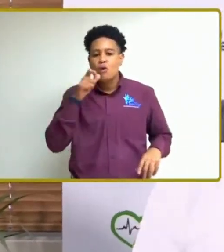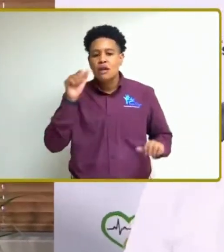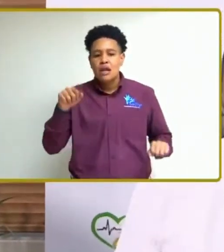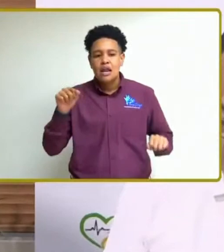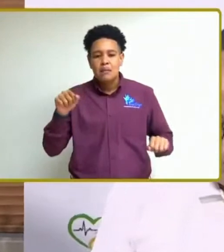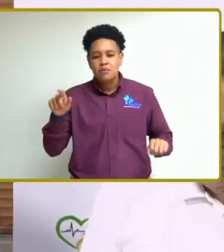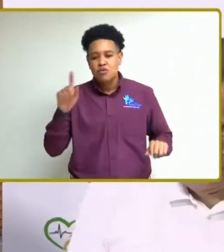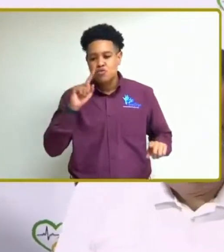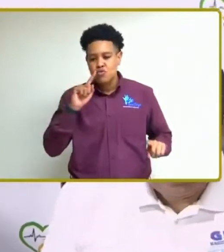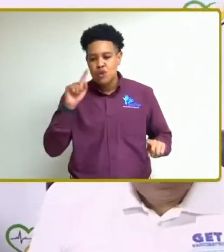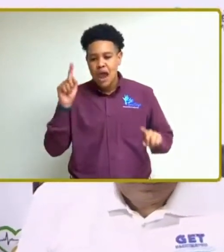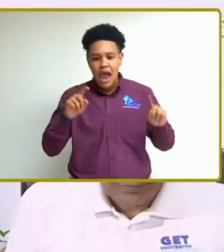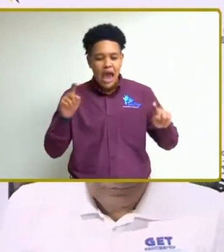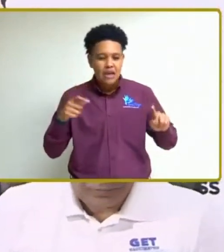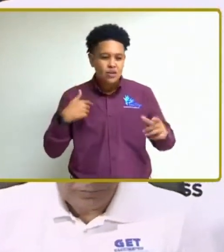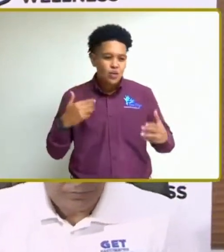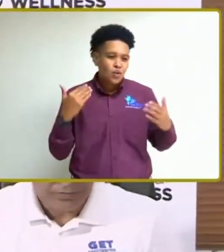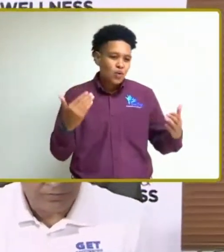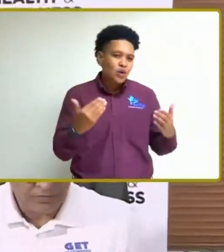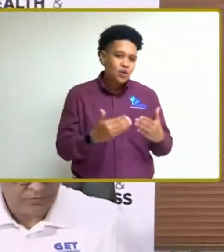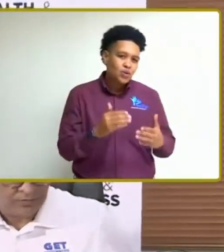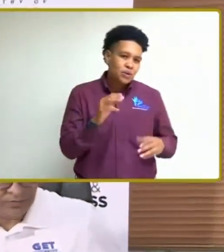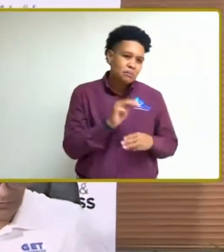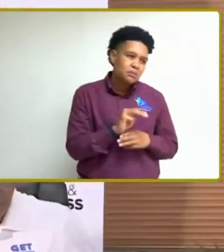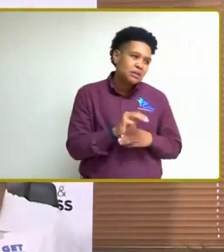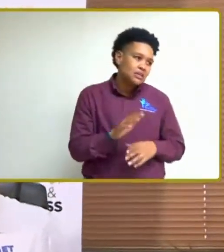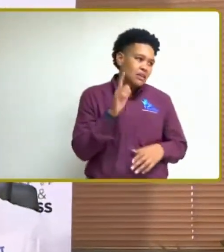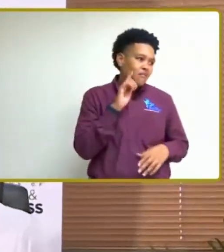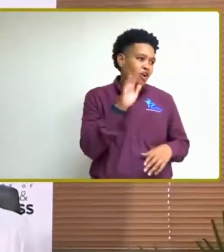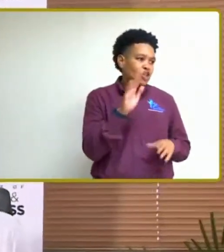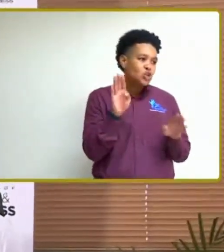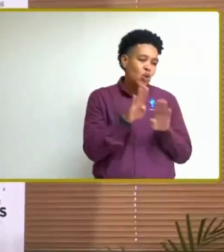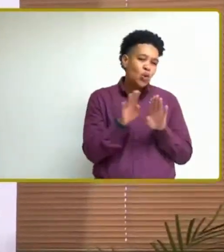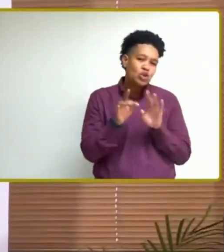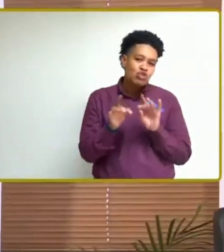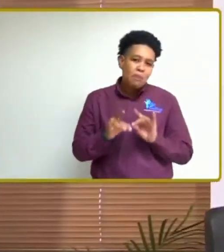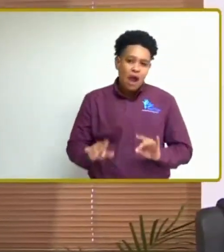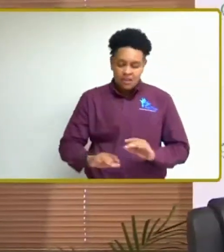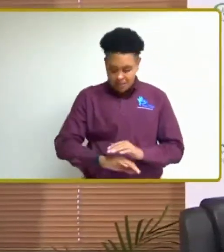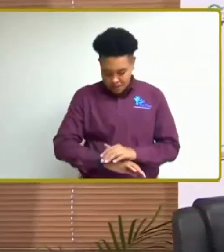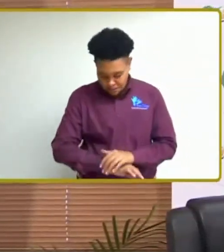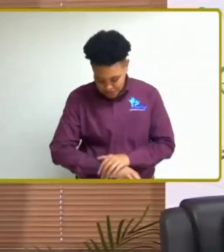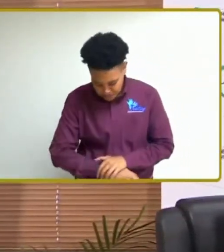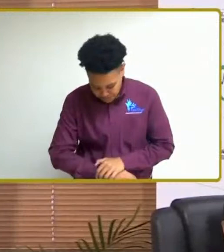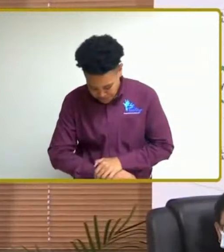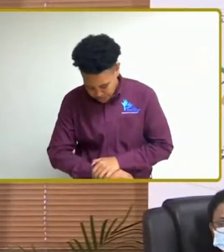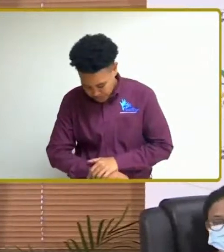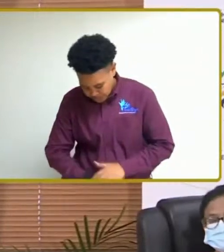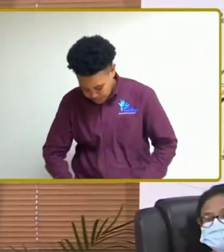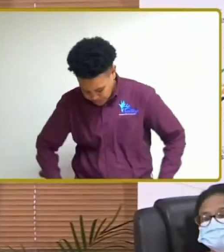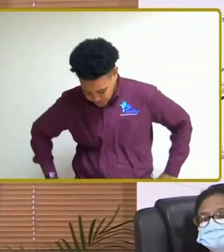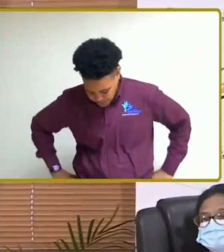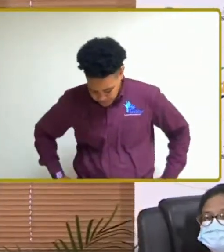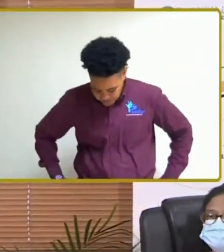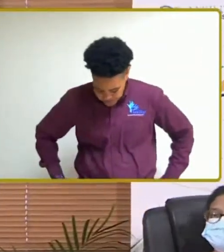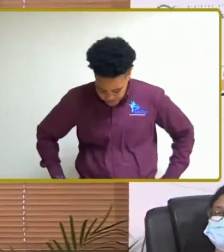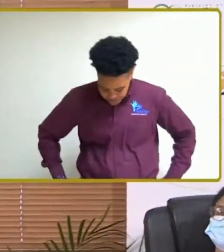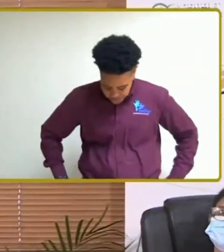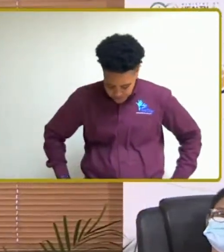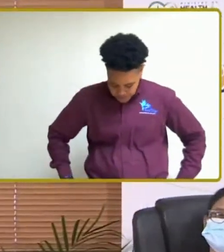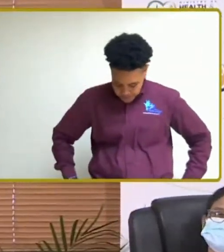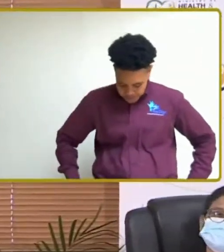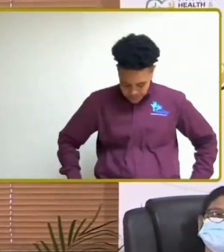to ask. We're going to go back to Minister for his closing remarks. Okay, thank you very much.